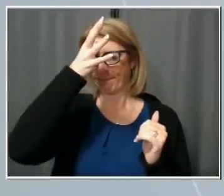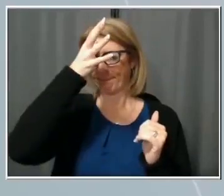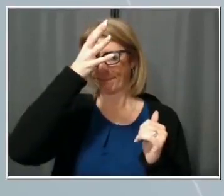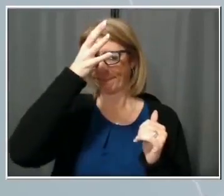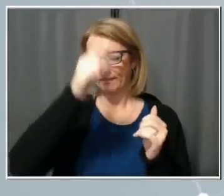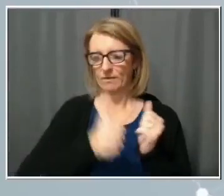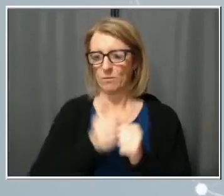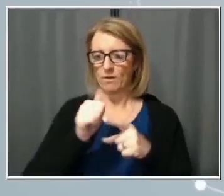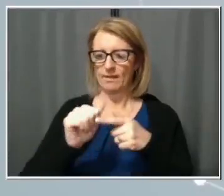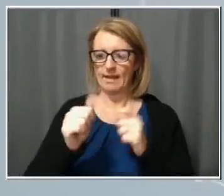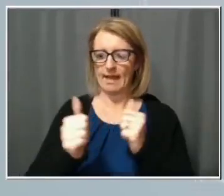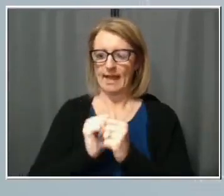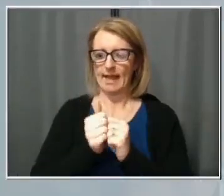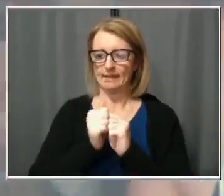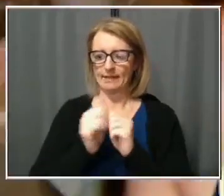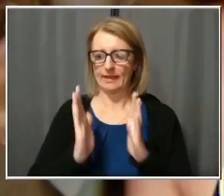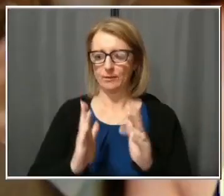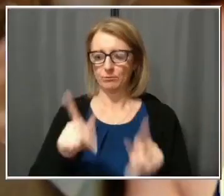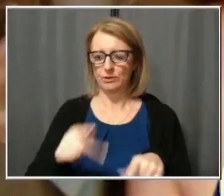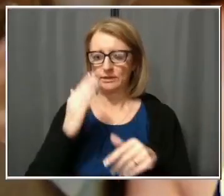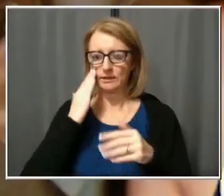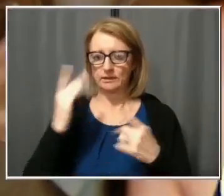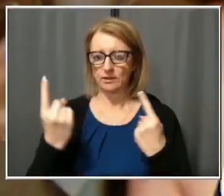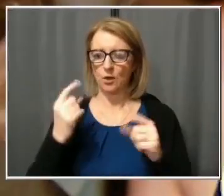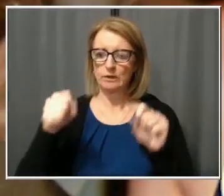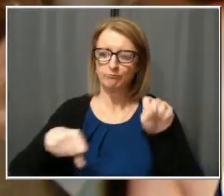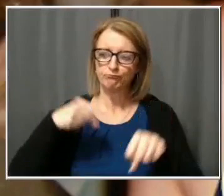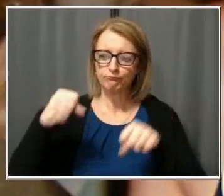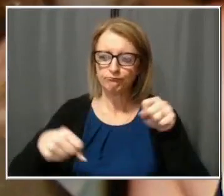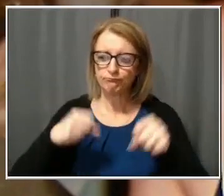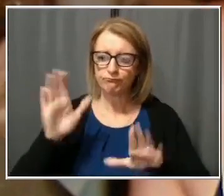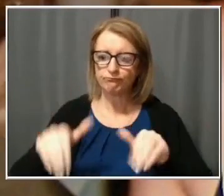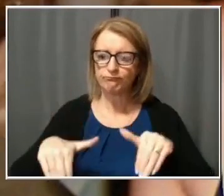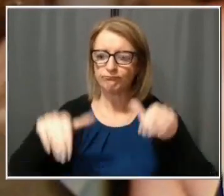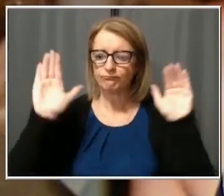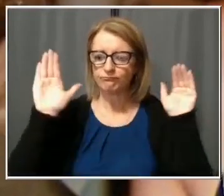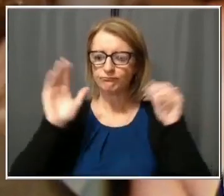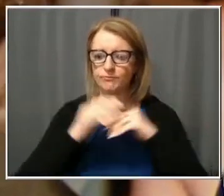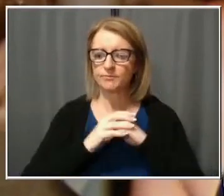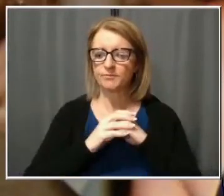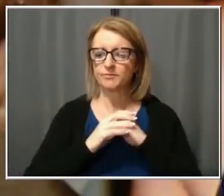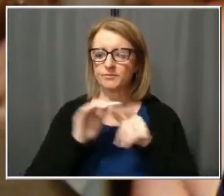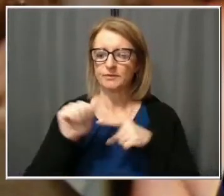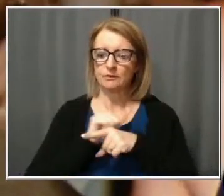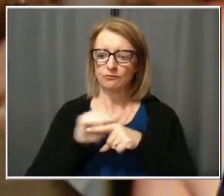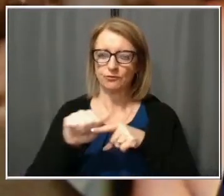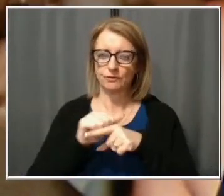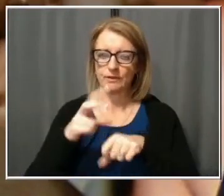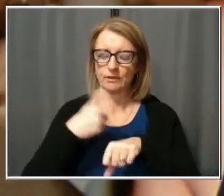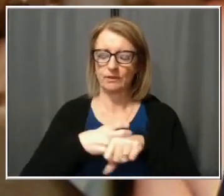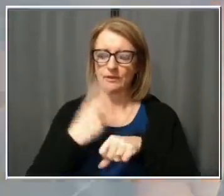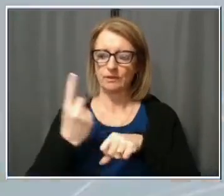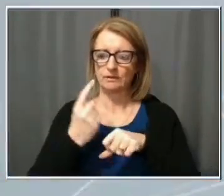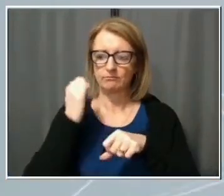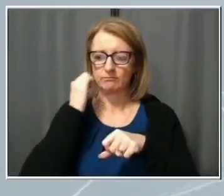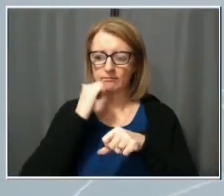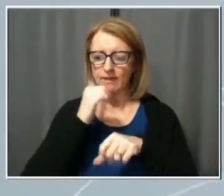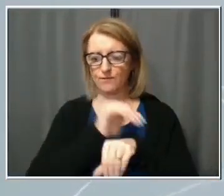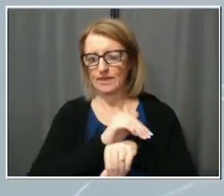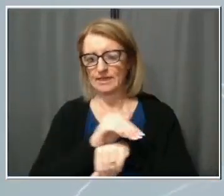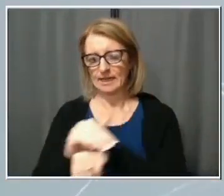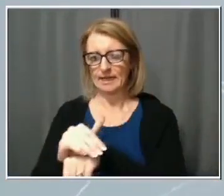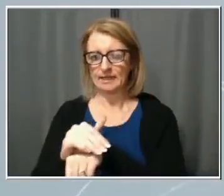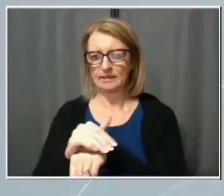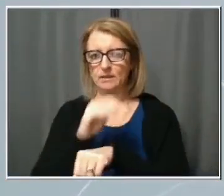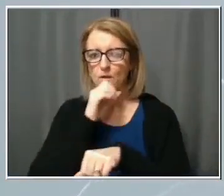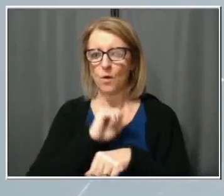athletic person I know. Growing up, he was always on a bike. He trained so hard, like he'd be gone every single night. And when I was